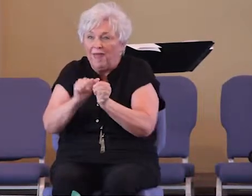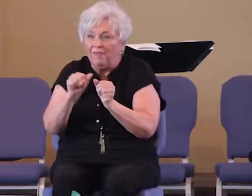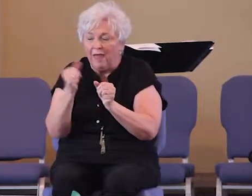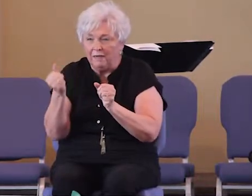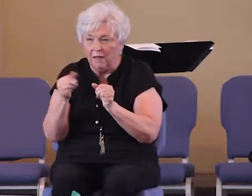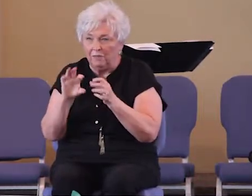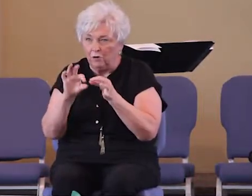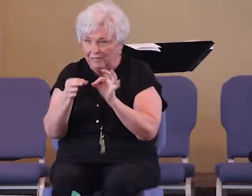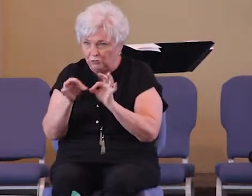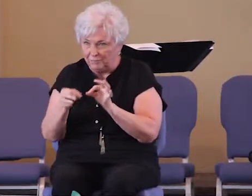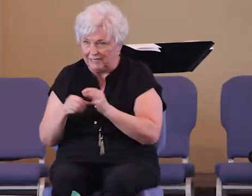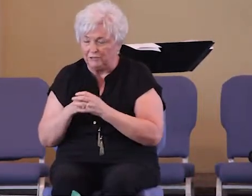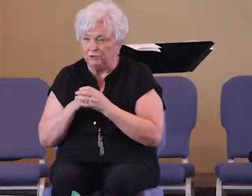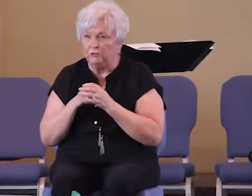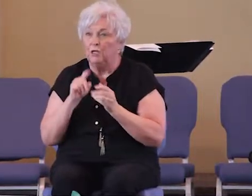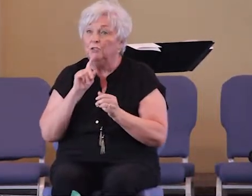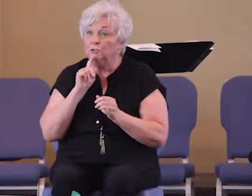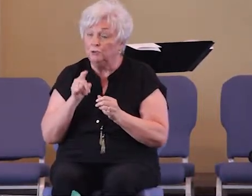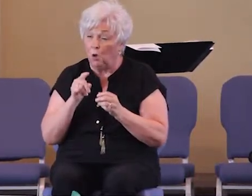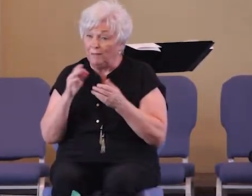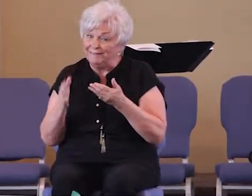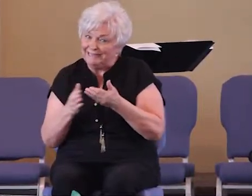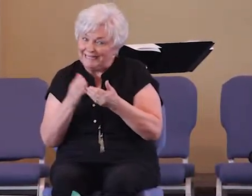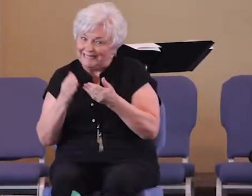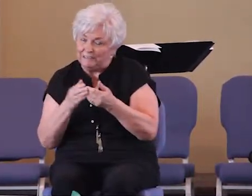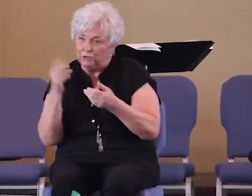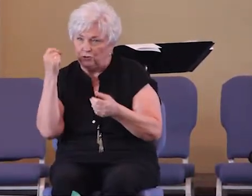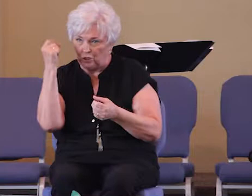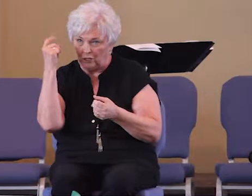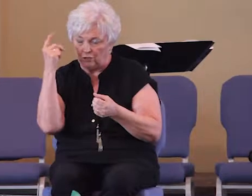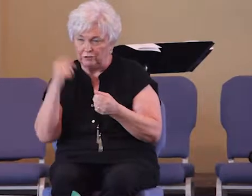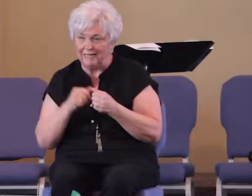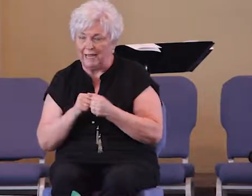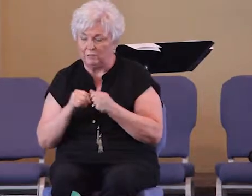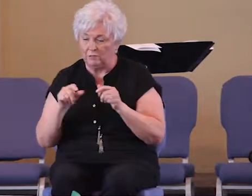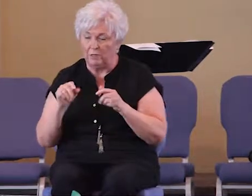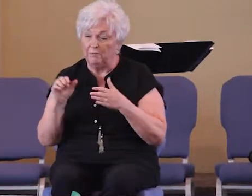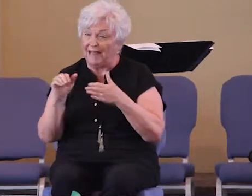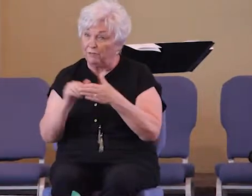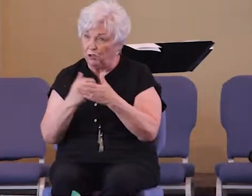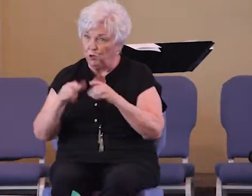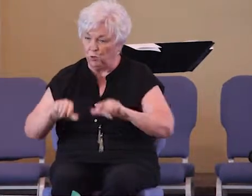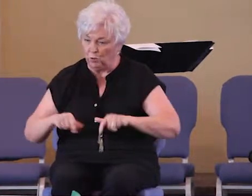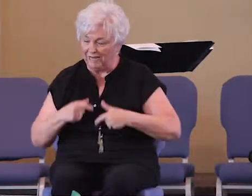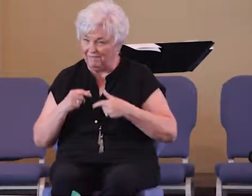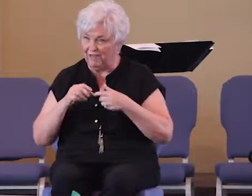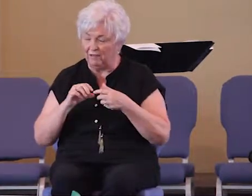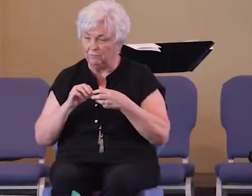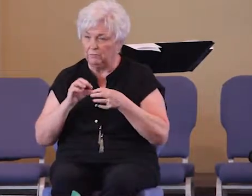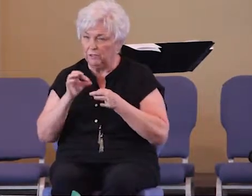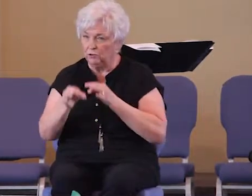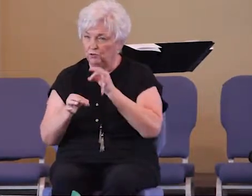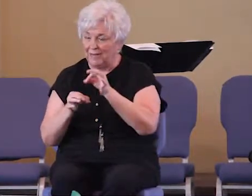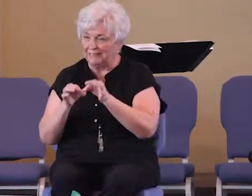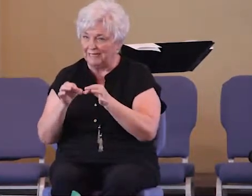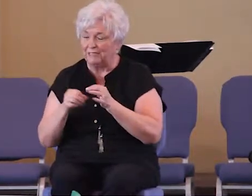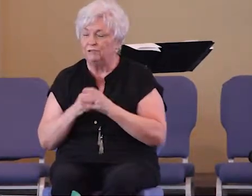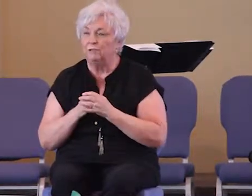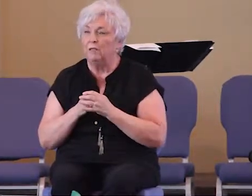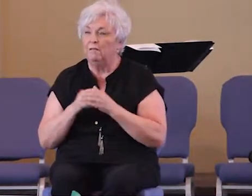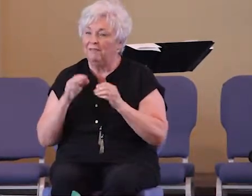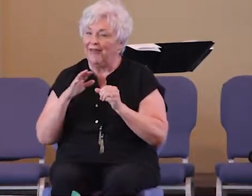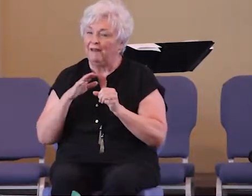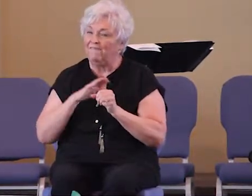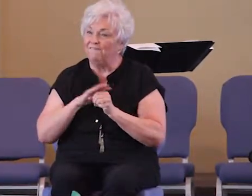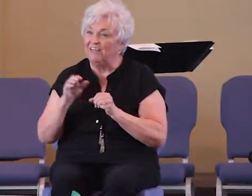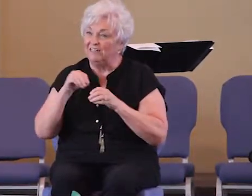the NASB, the English Standard Version, or the New Living Translation or something like that, that actually fills in